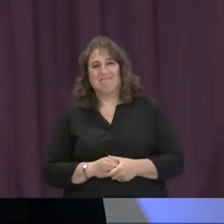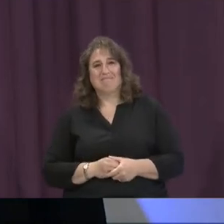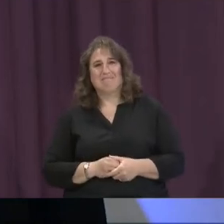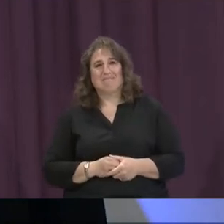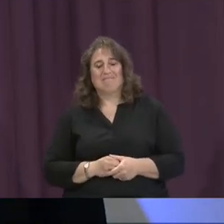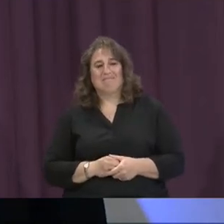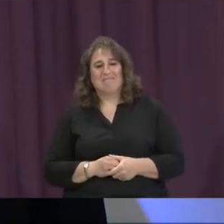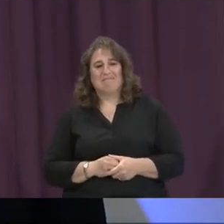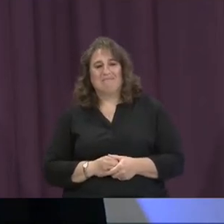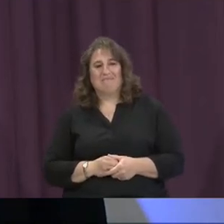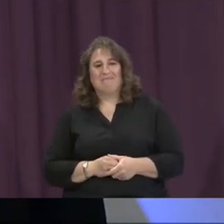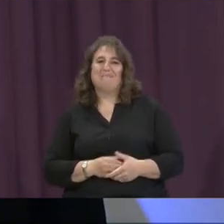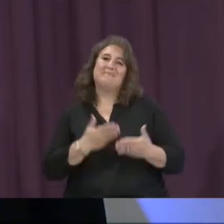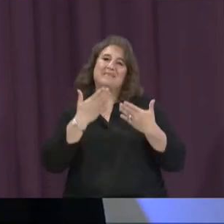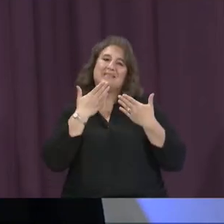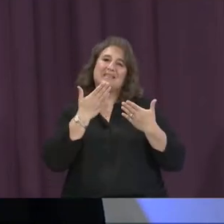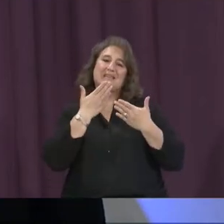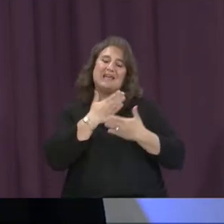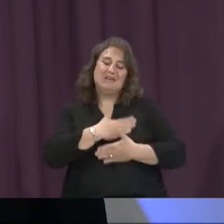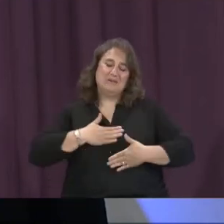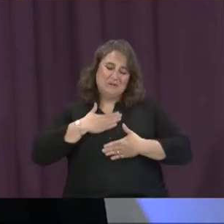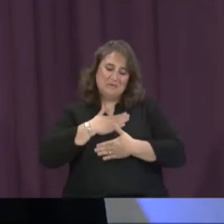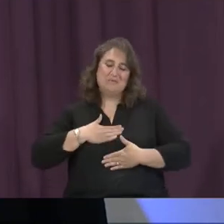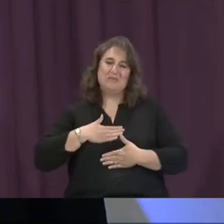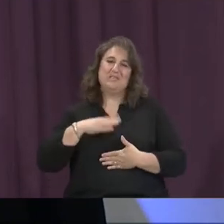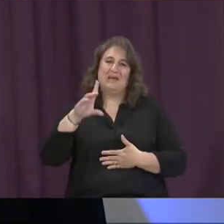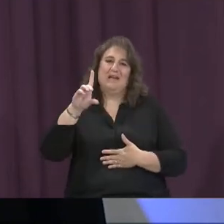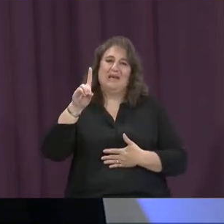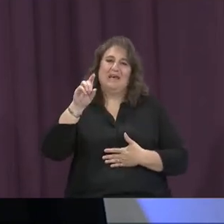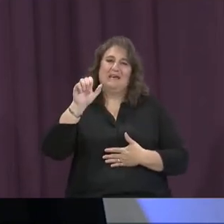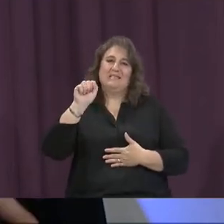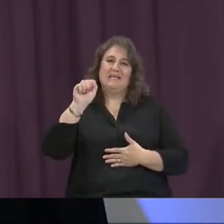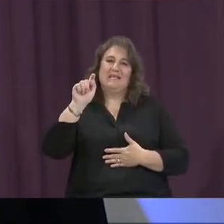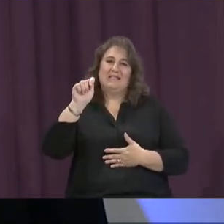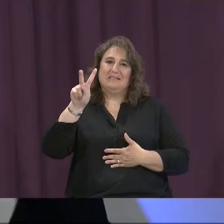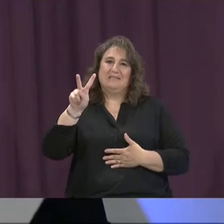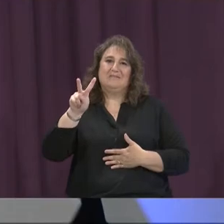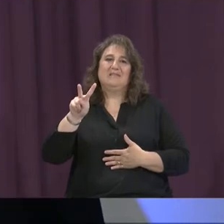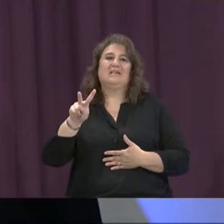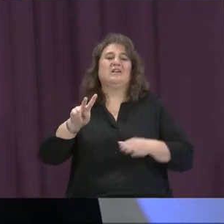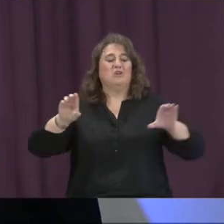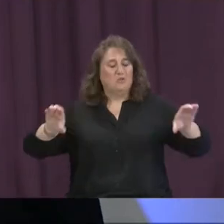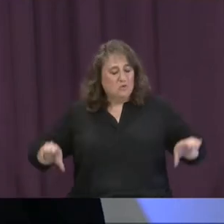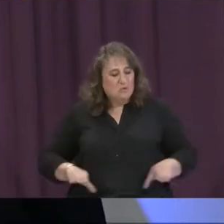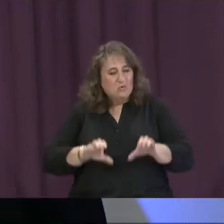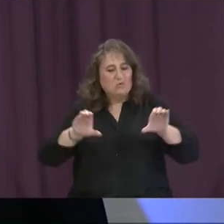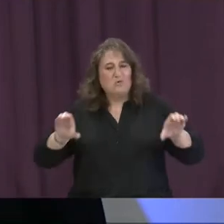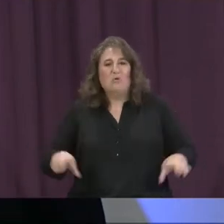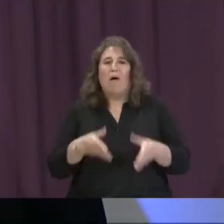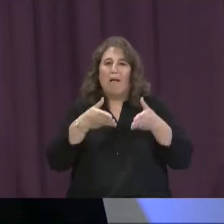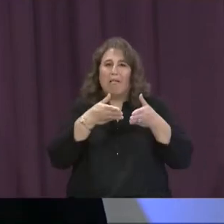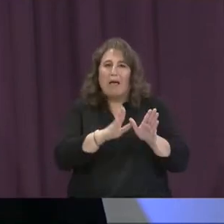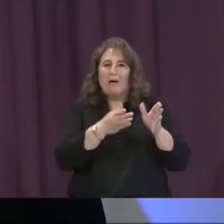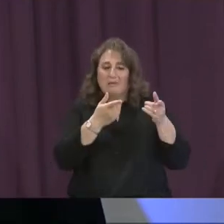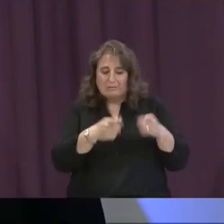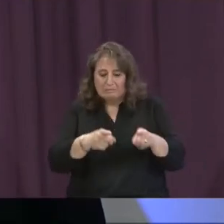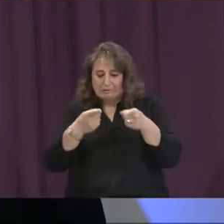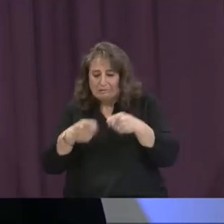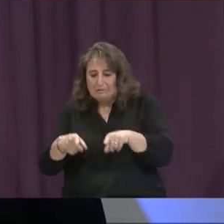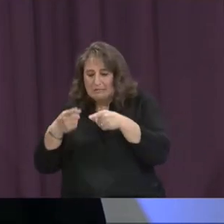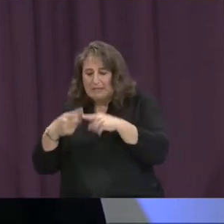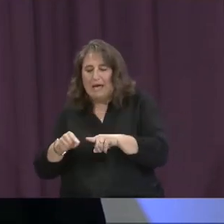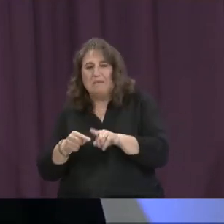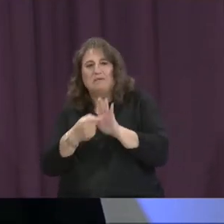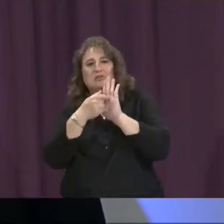I'm really, uh, I'm really grateful to day TV for, uh, us to do that and to keep, um, showing the, um, our